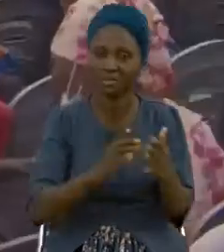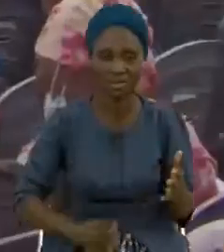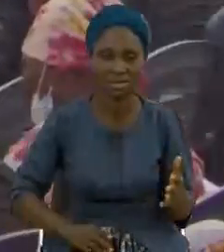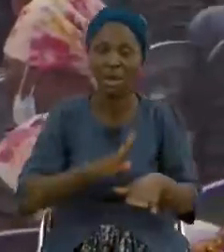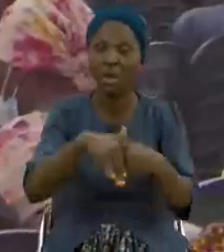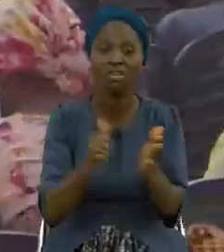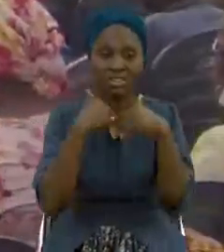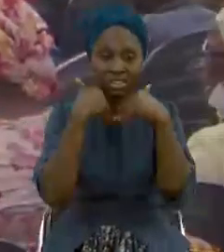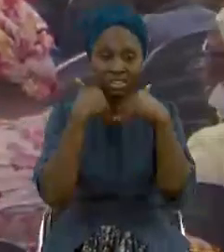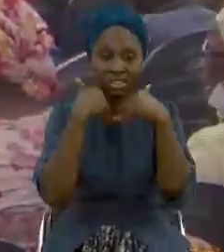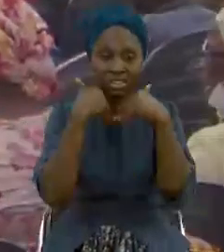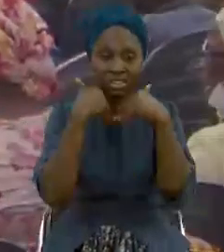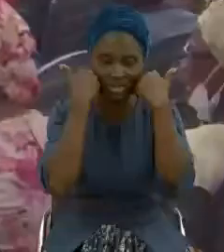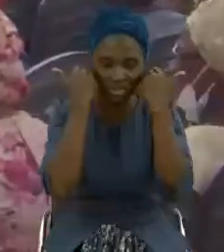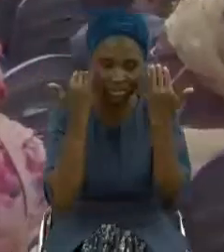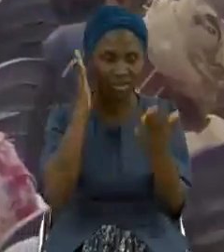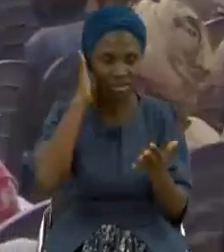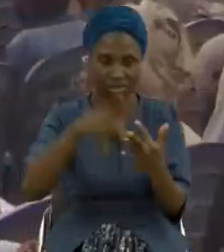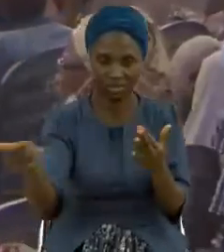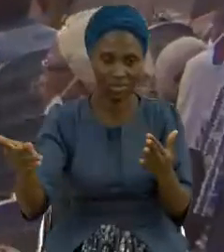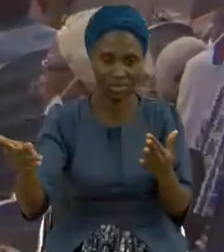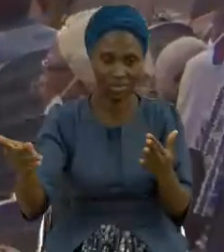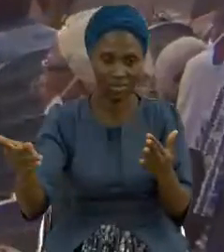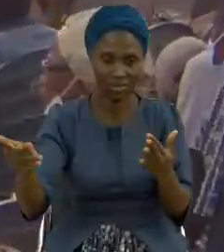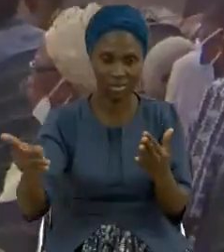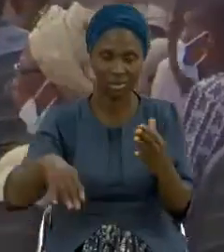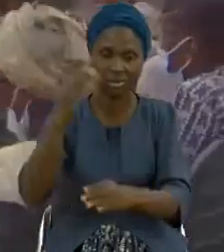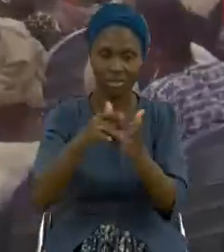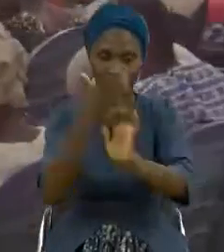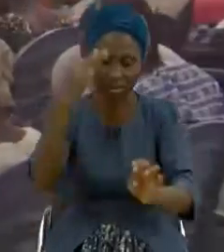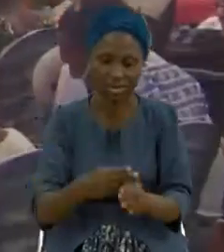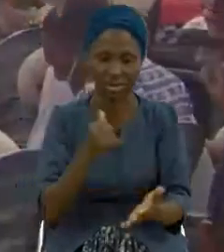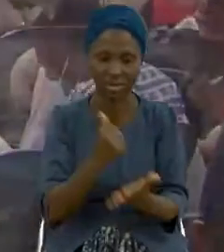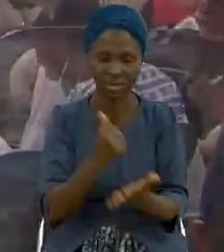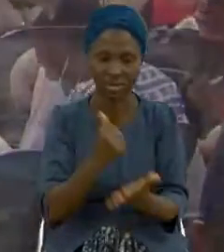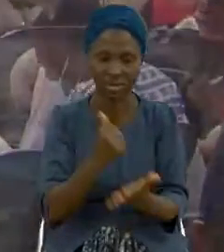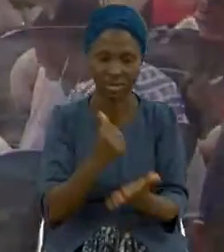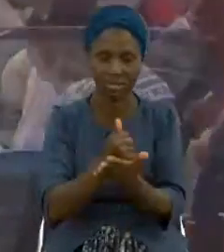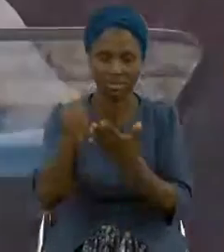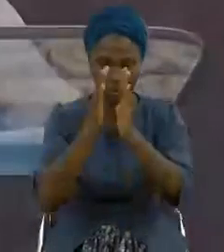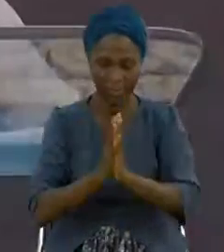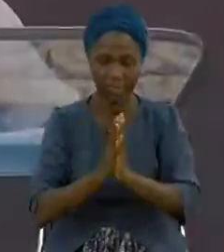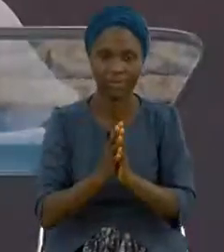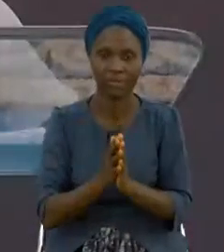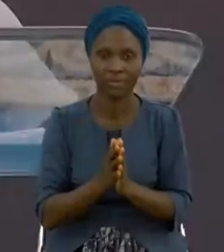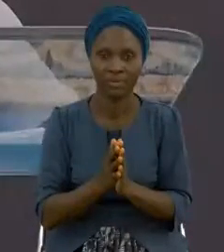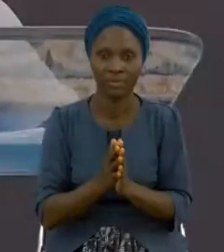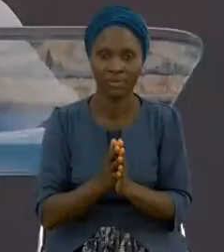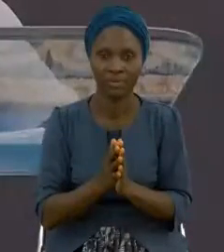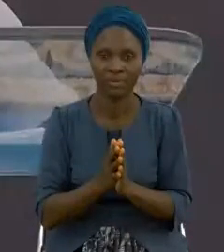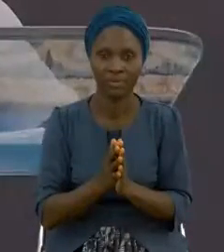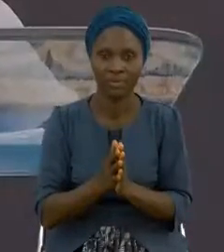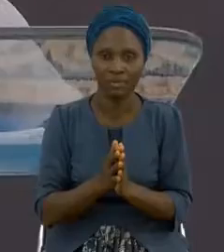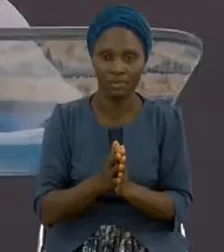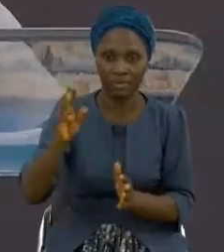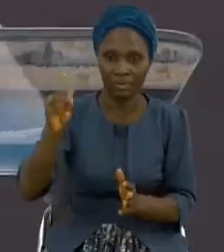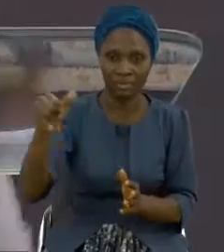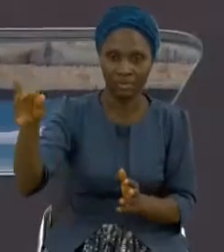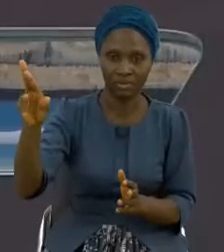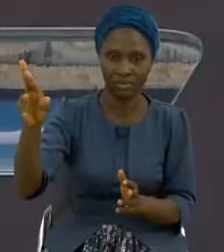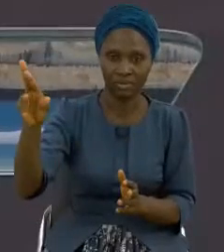away in Jesus' name. Mark chapter 13, verse